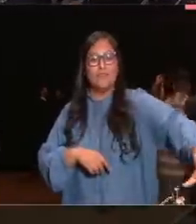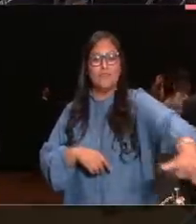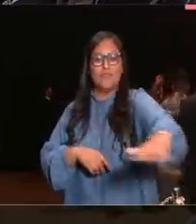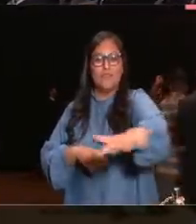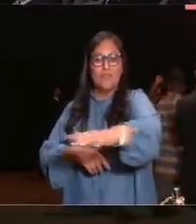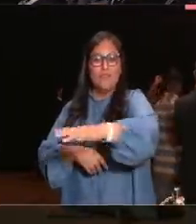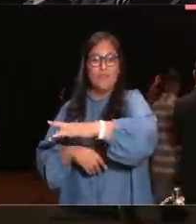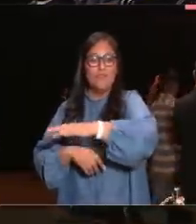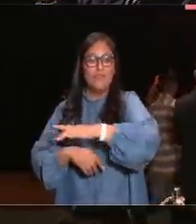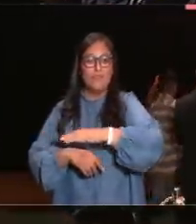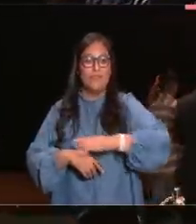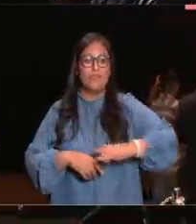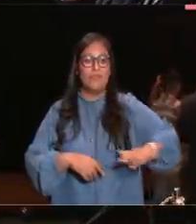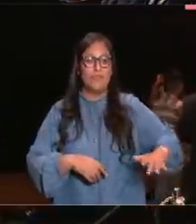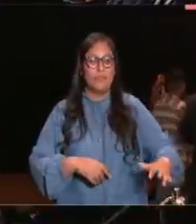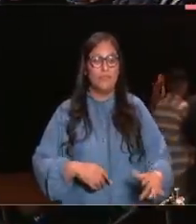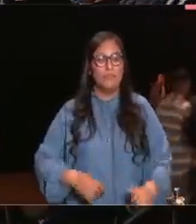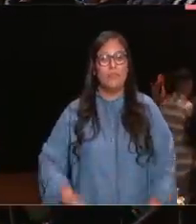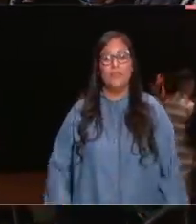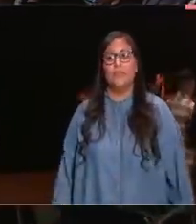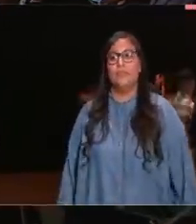Señor.